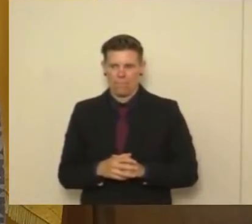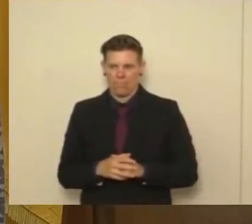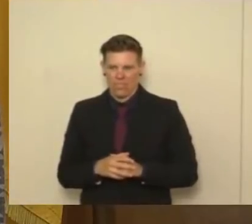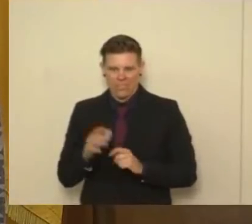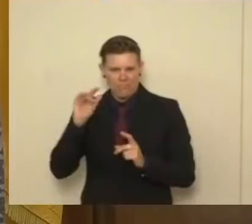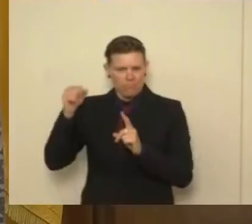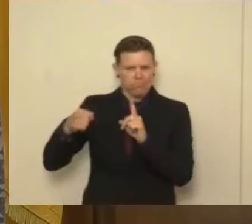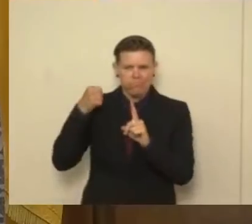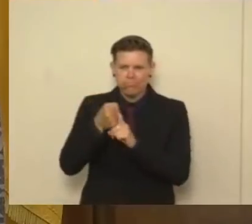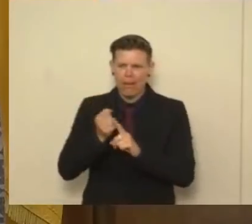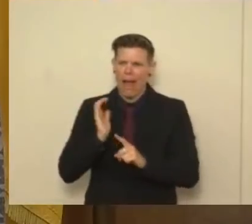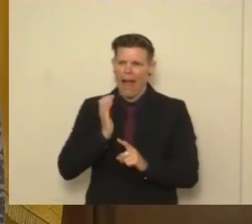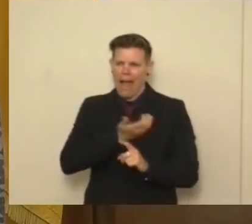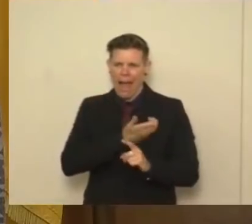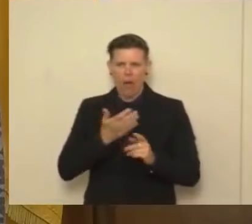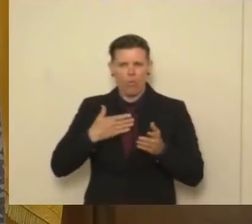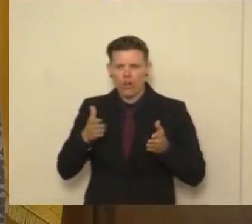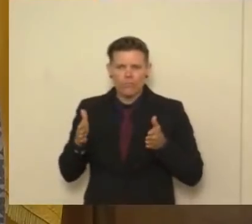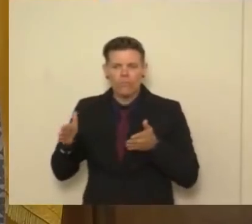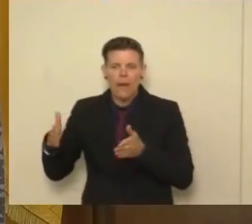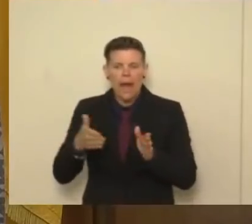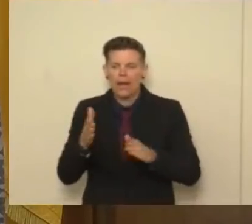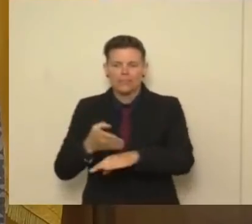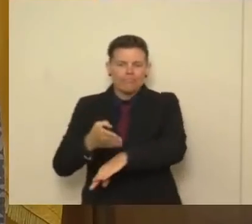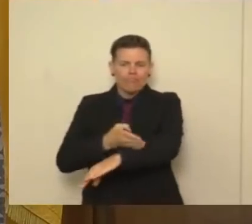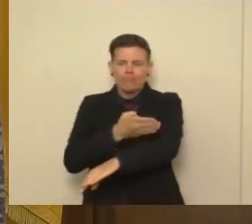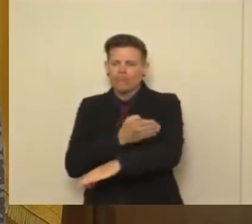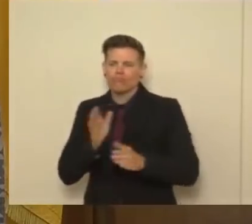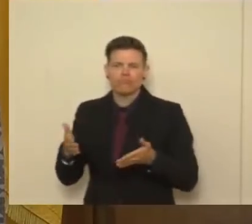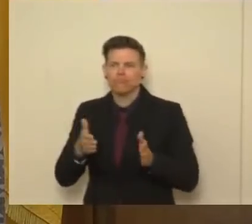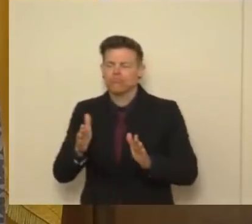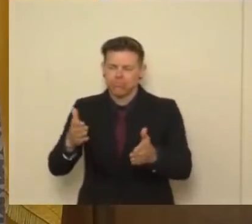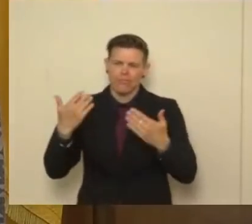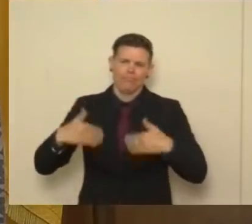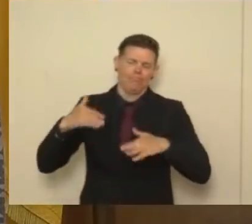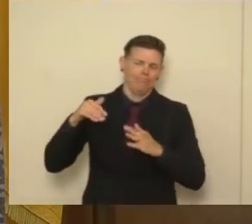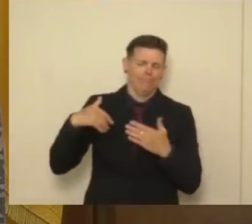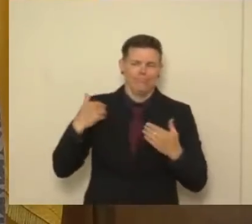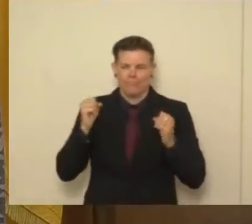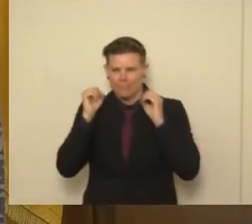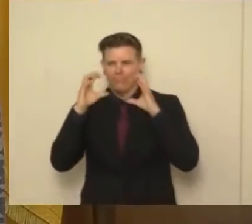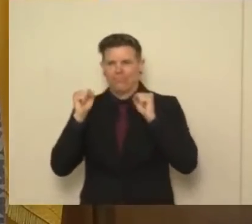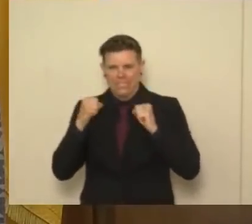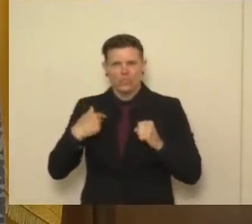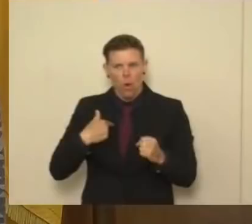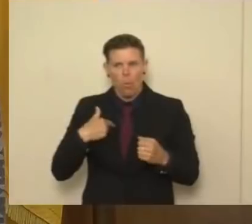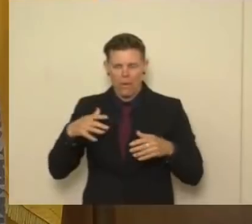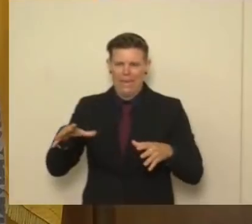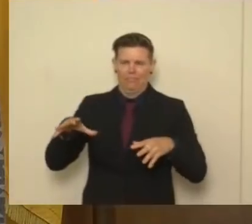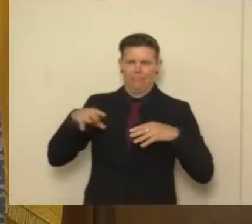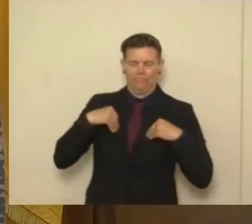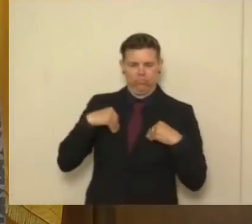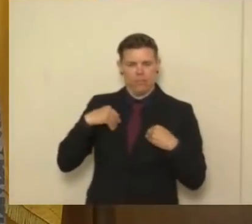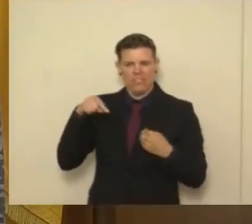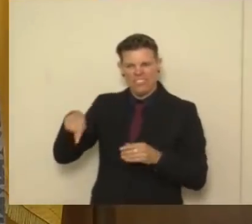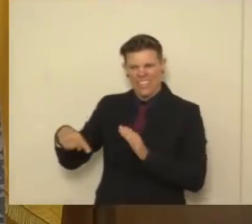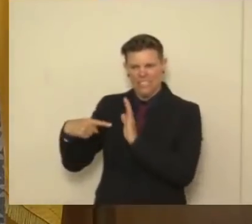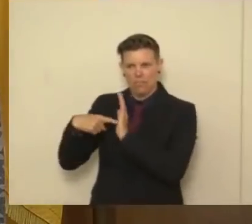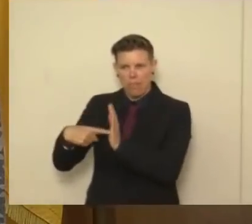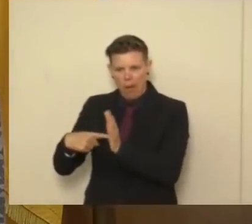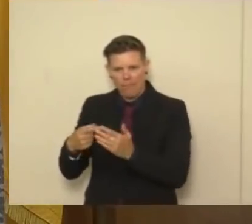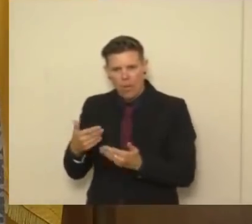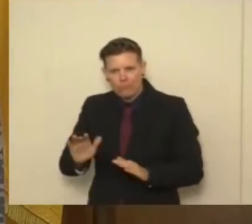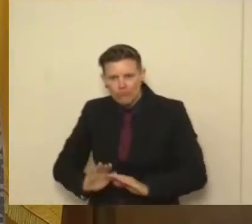outcomes for every New Mexico student by making sure that we embrace a model from cradle